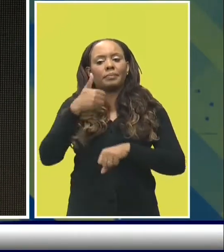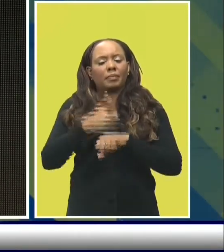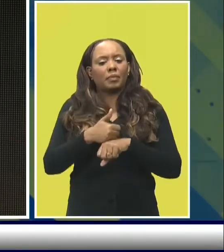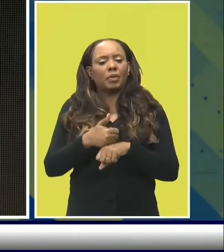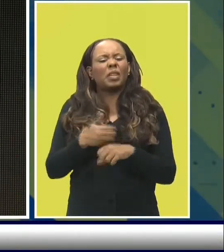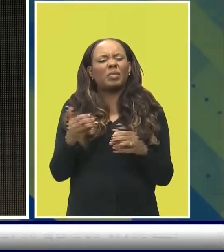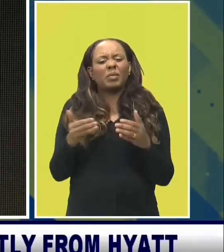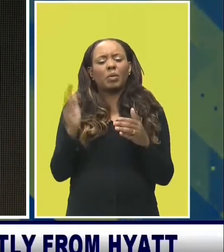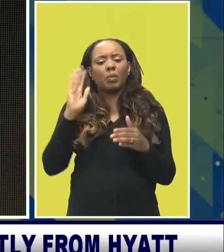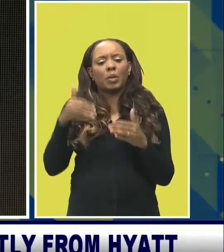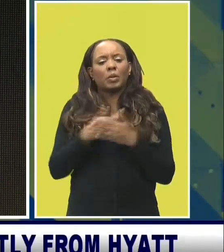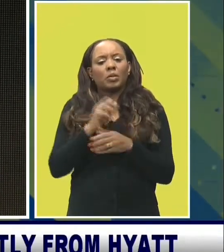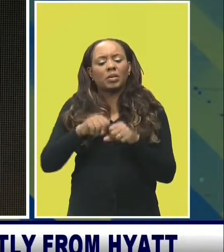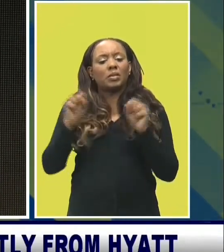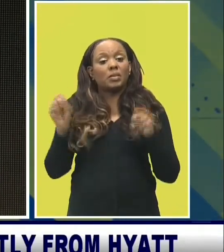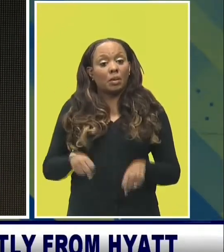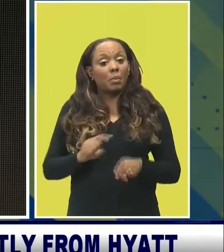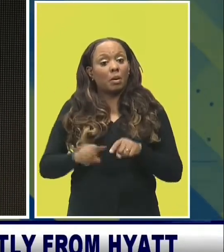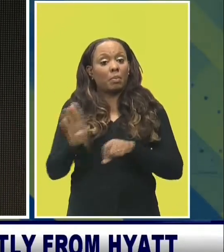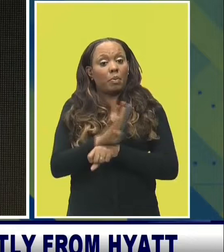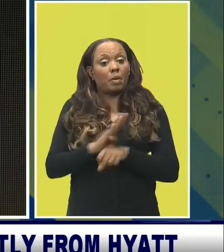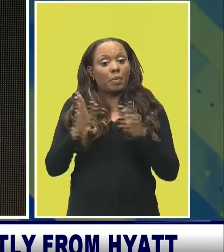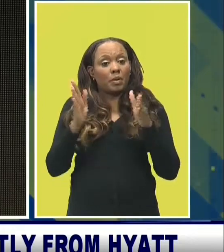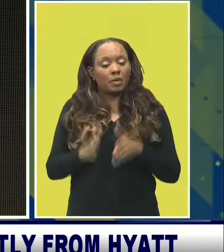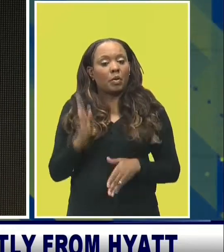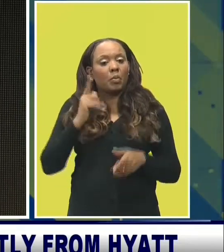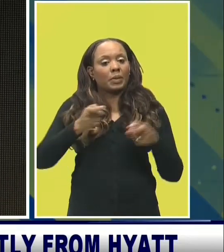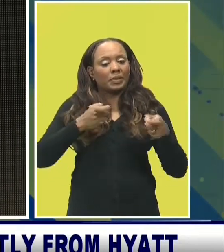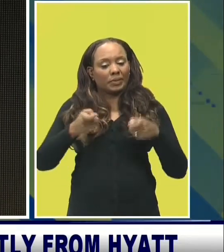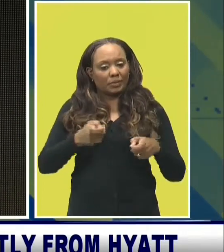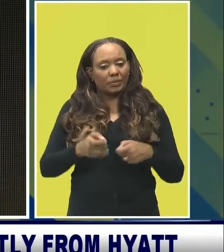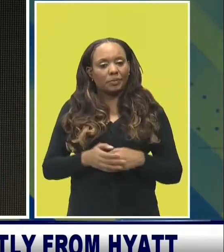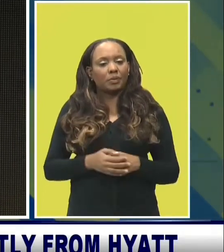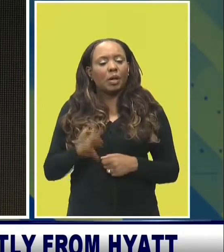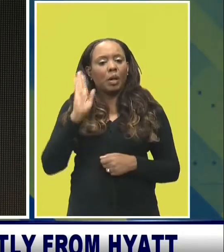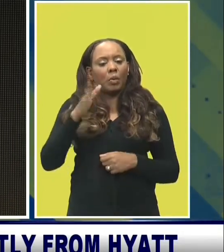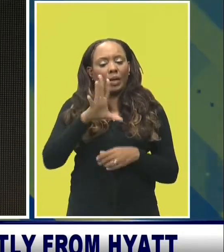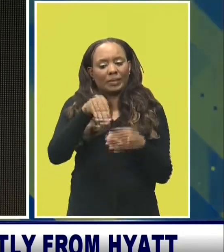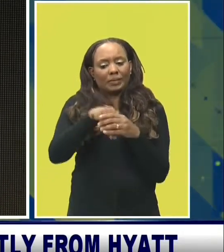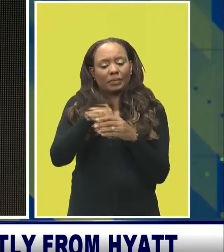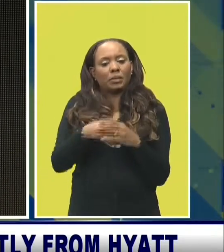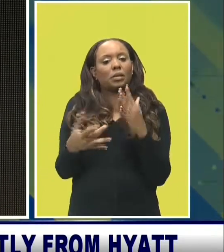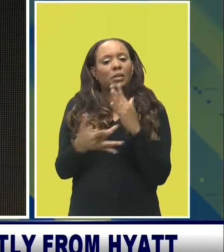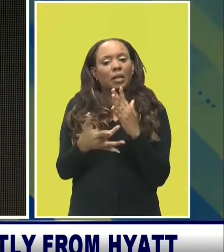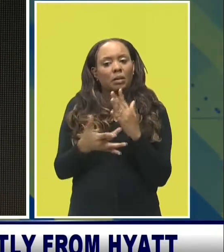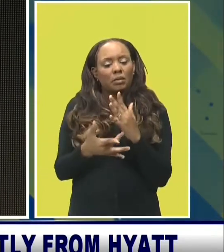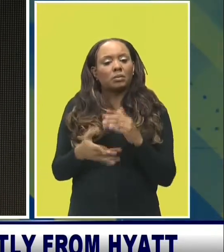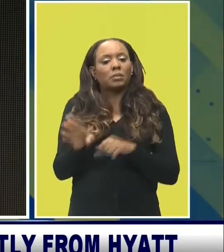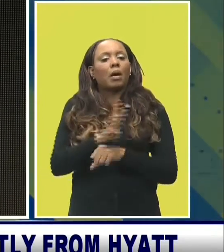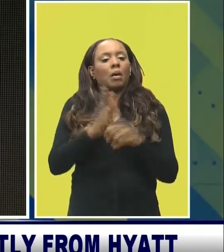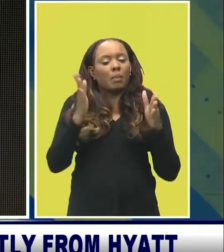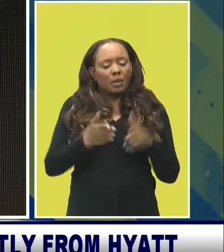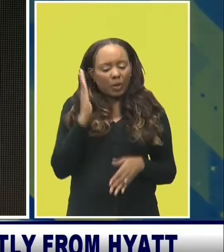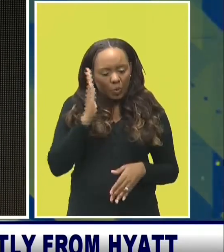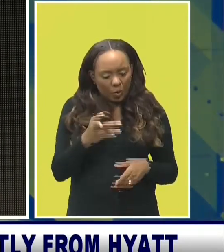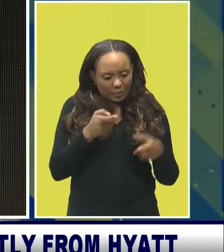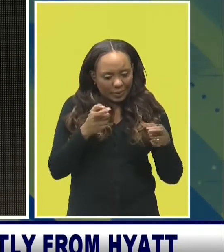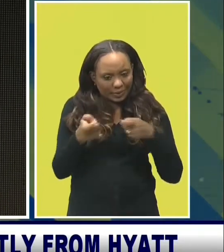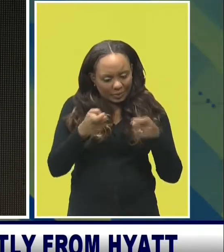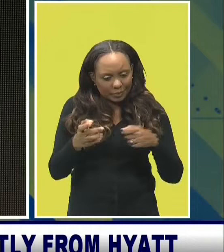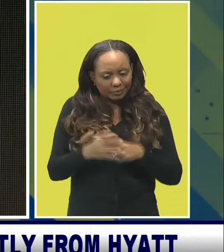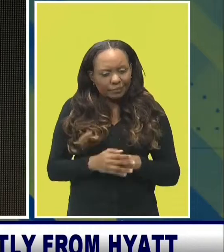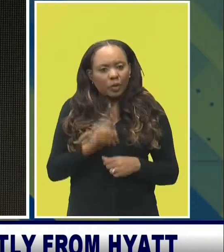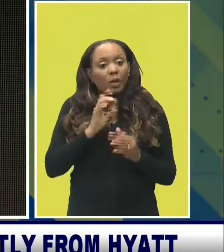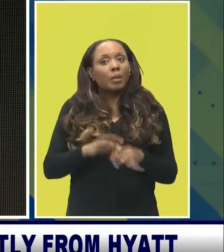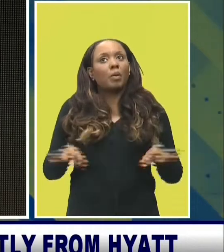Barbados. That's going to be done by locals. We will engage in the technology. We will invest in the technology. Locals will do it. That's important to us.